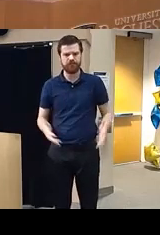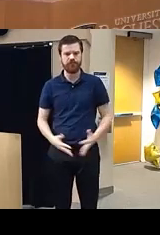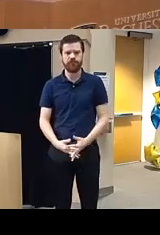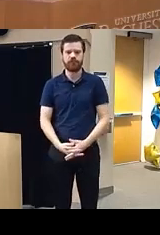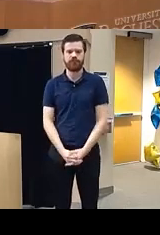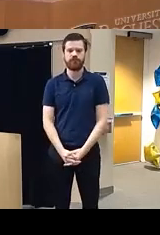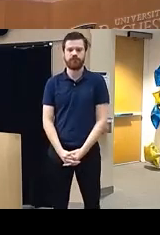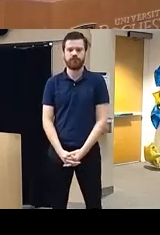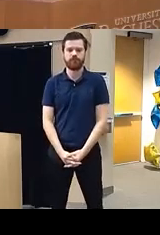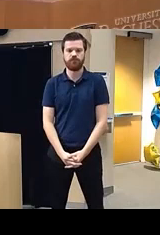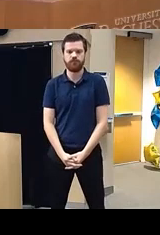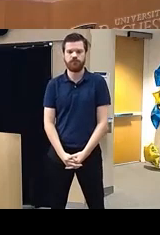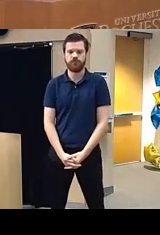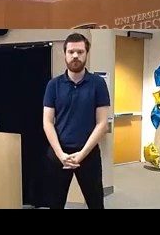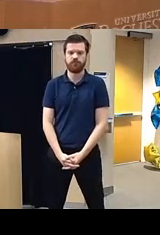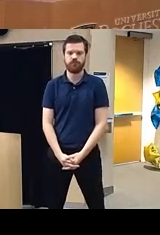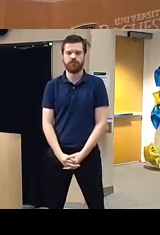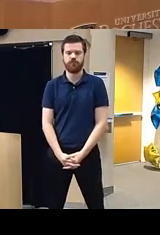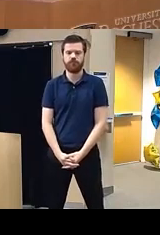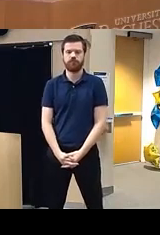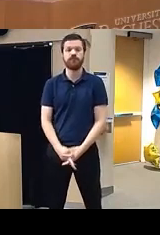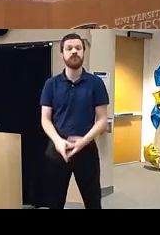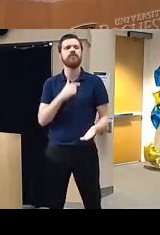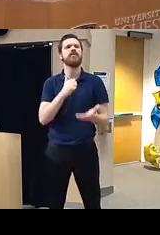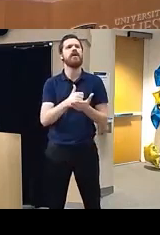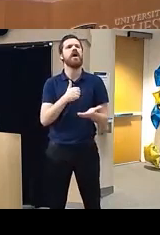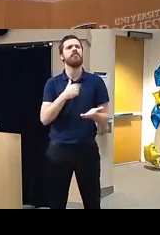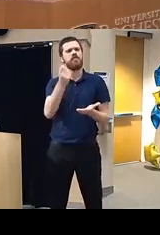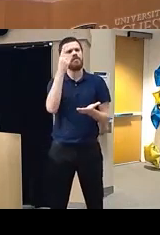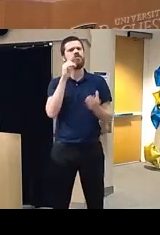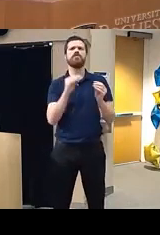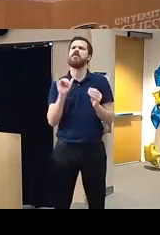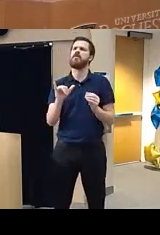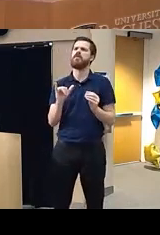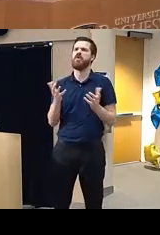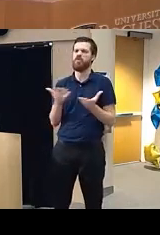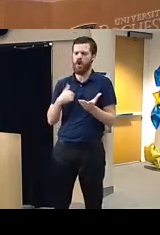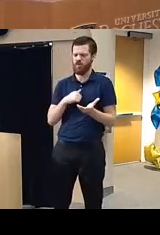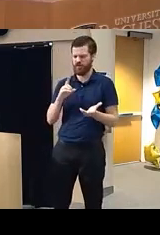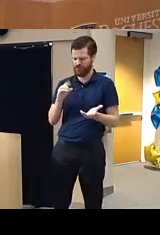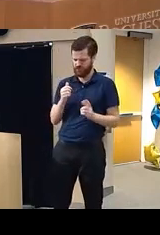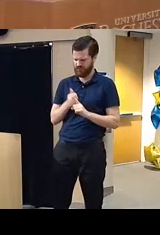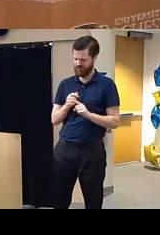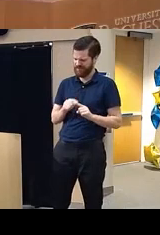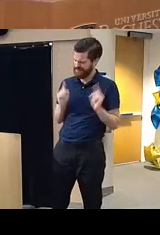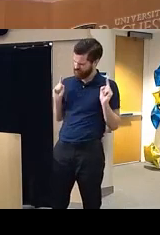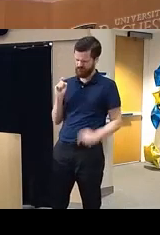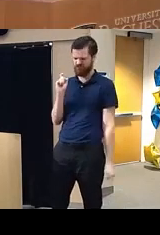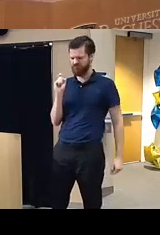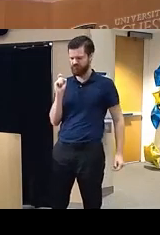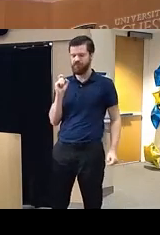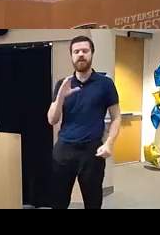also have been having trouble, and this really helped me to articulate a little bit, what is it that we do that's really different? And I think it's